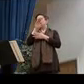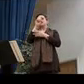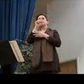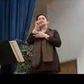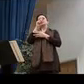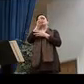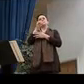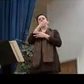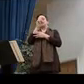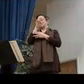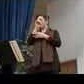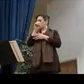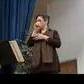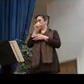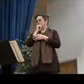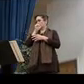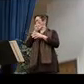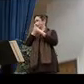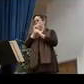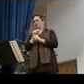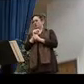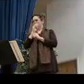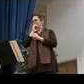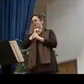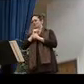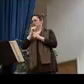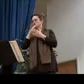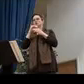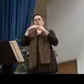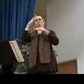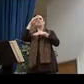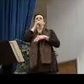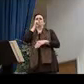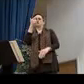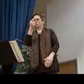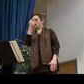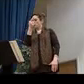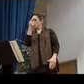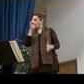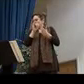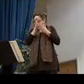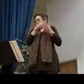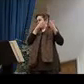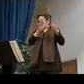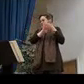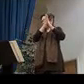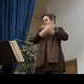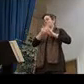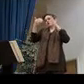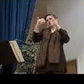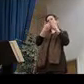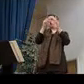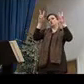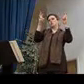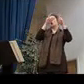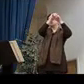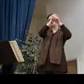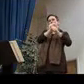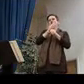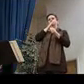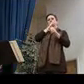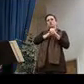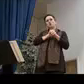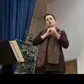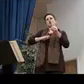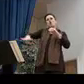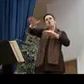non-traditional age students over 21, which by the way is becoming the new traditional student across America, and are now on their